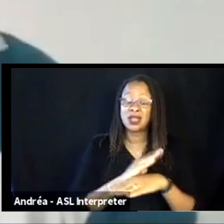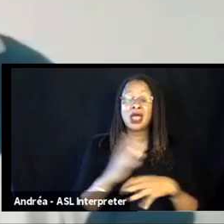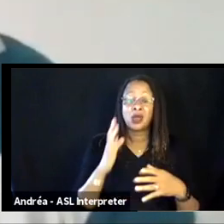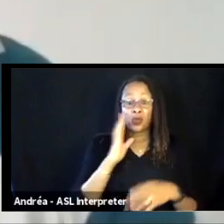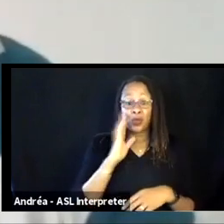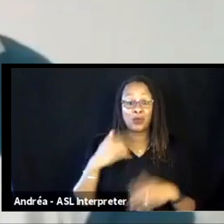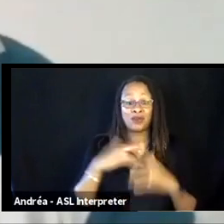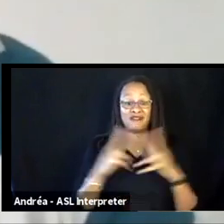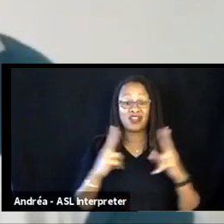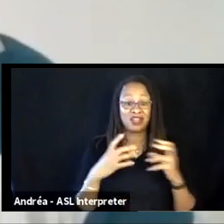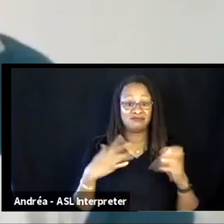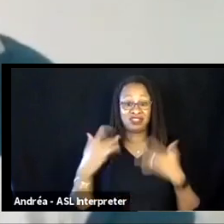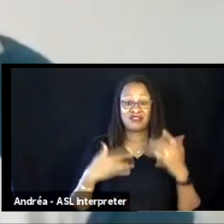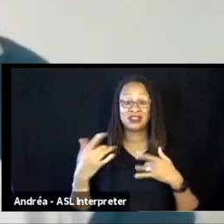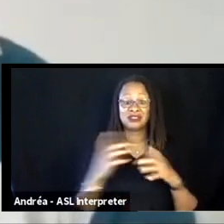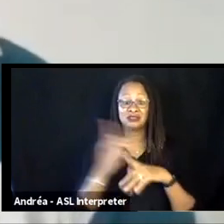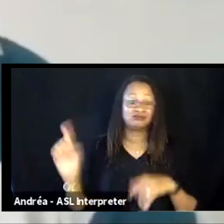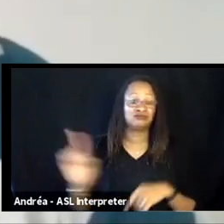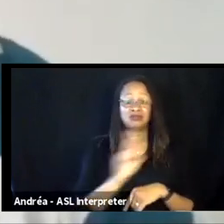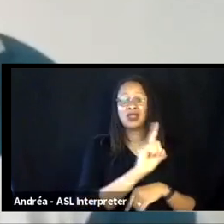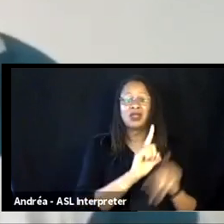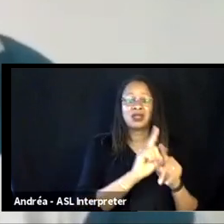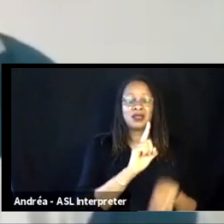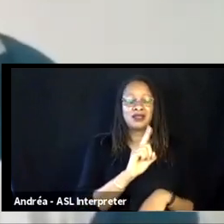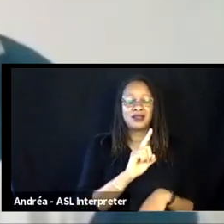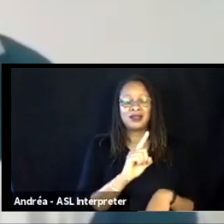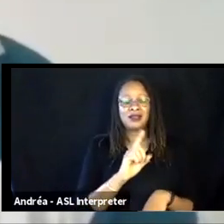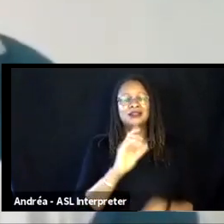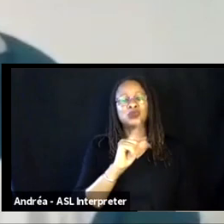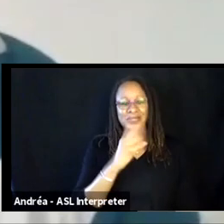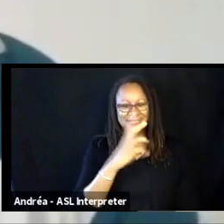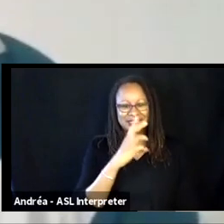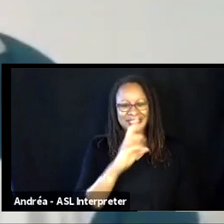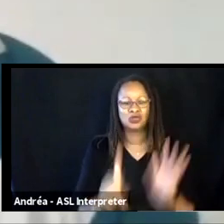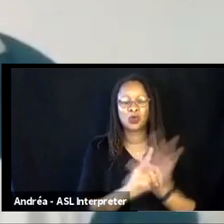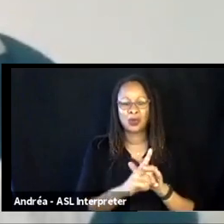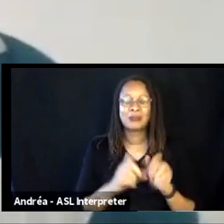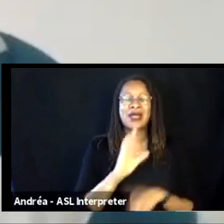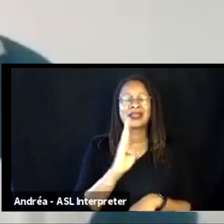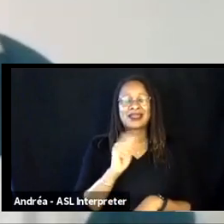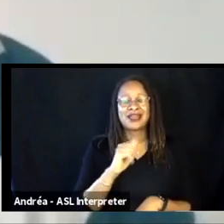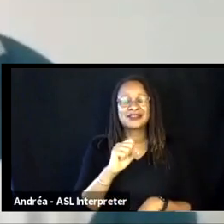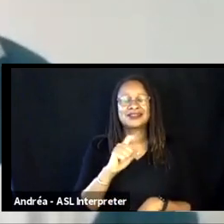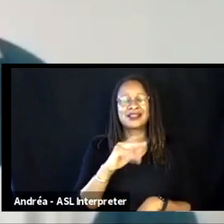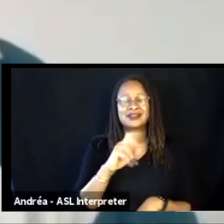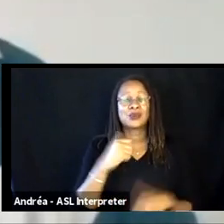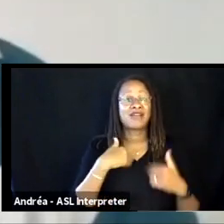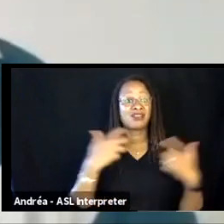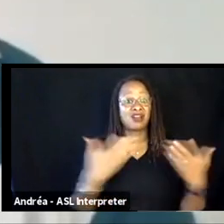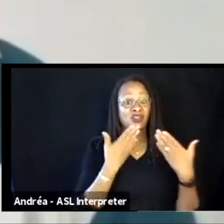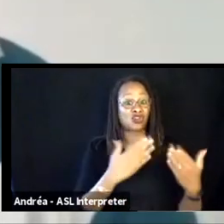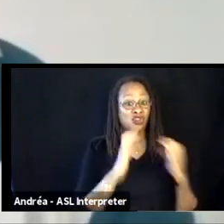and took the place of the jury president for the Glass Lions in 2016. And we had a lot of good conversations at